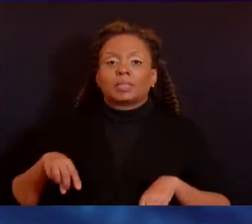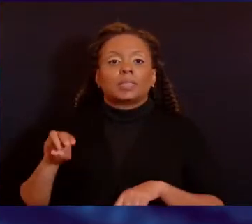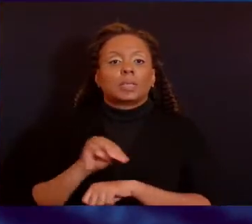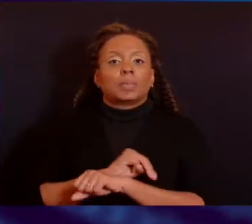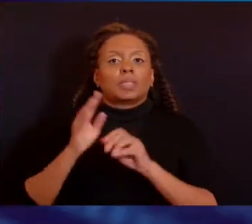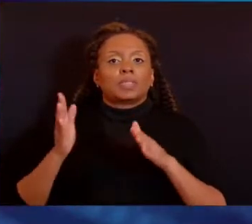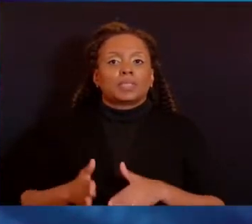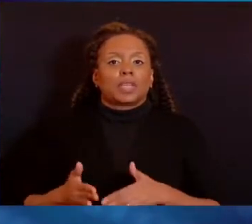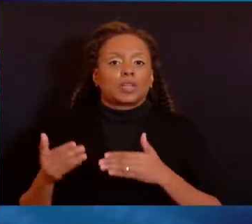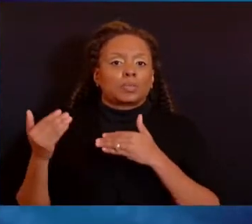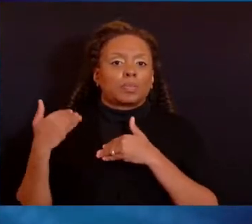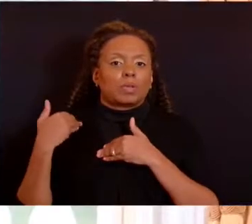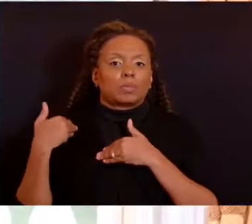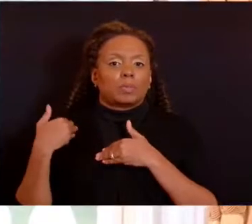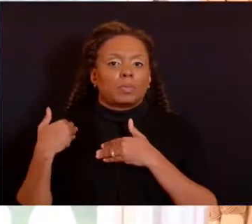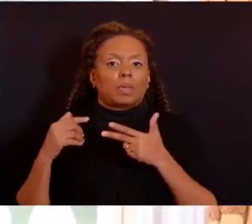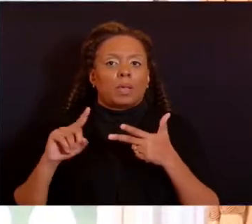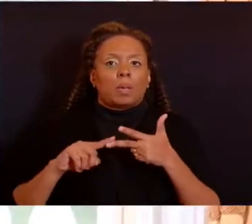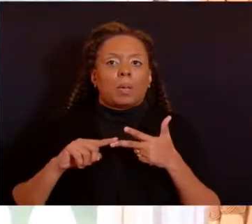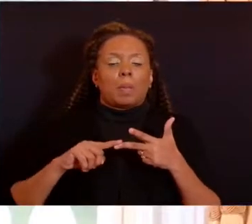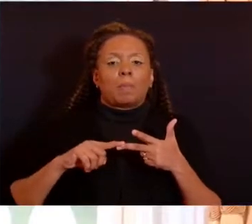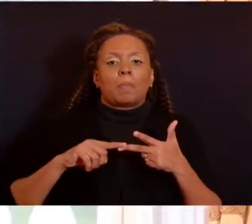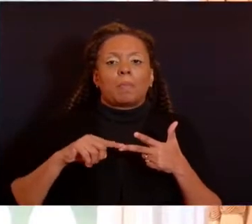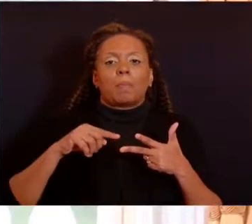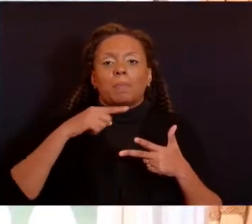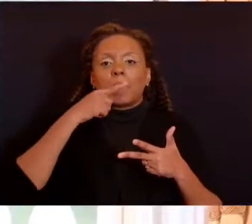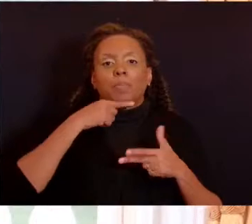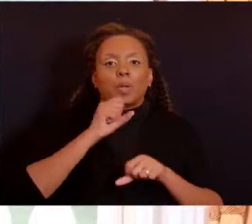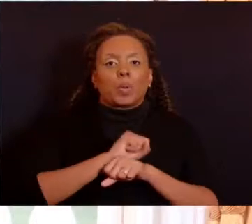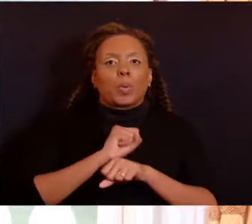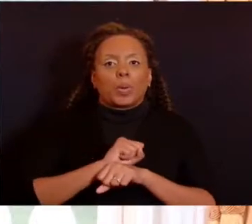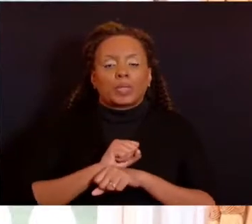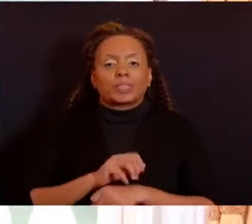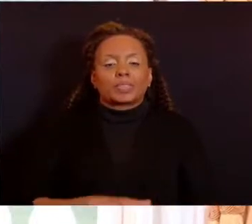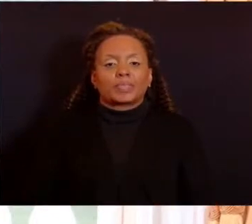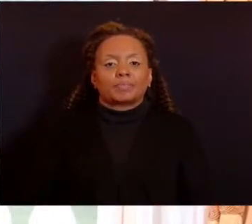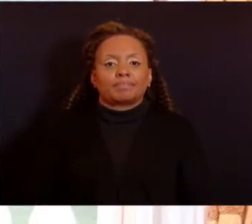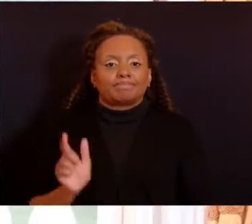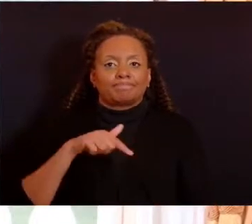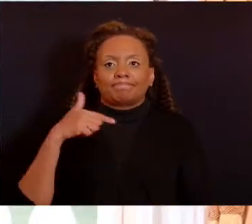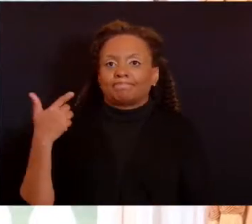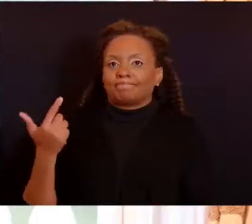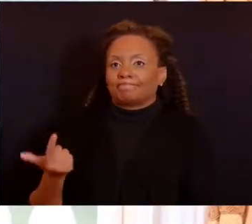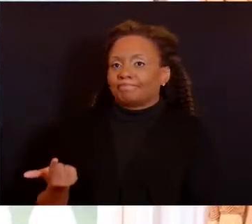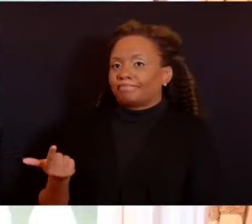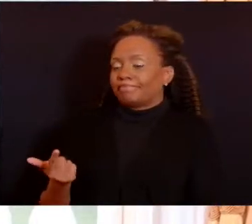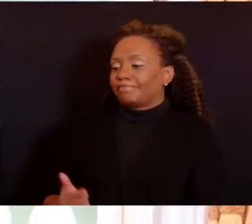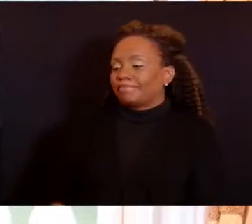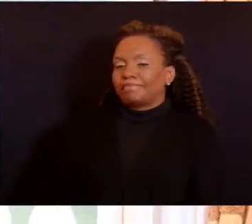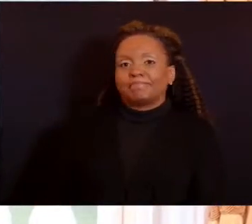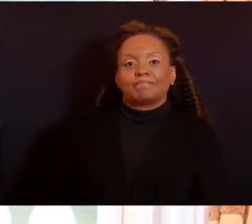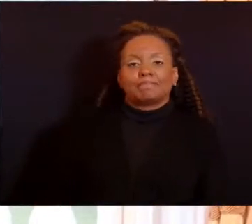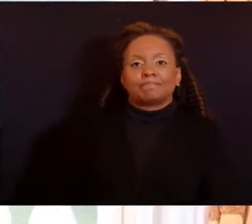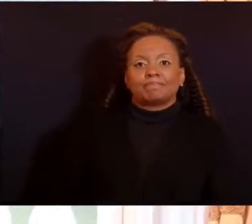minister responsible for public works, Minister Ian Gooding-Edghill. So I'll actually turn that question over to him.